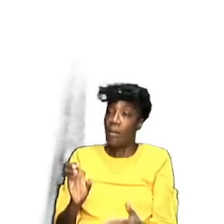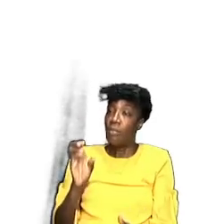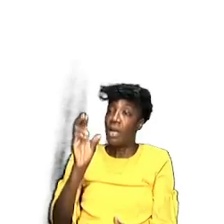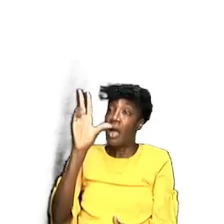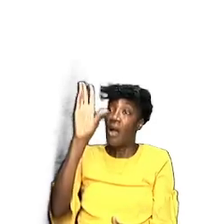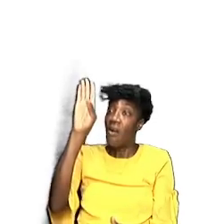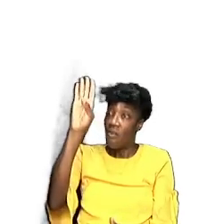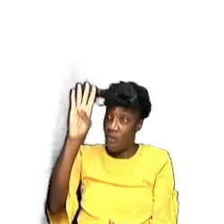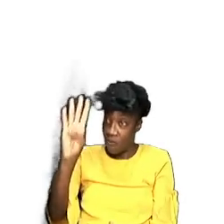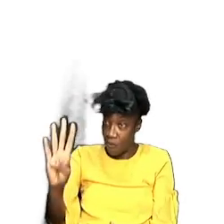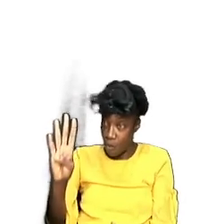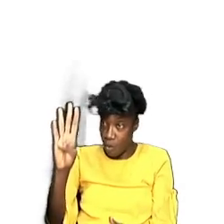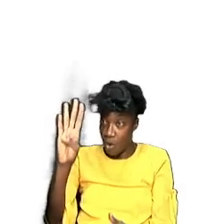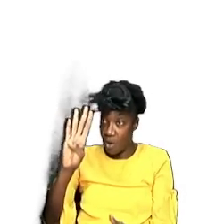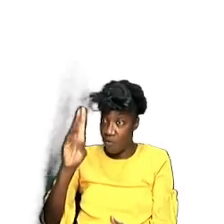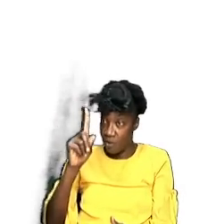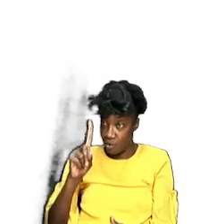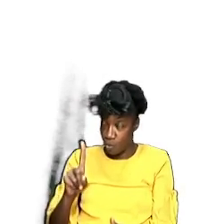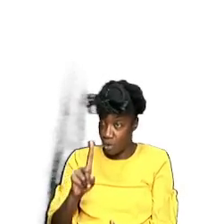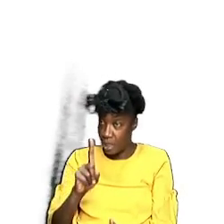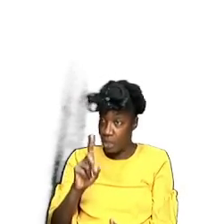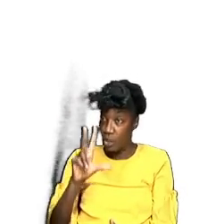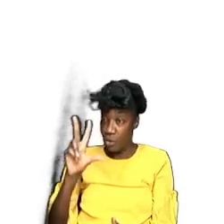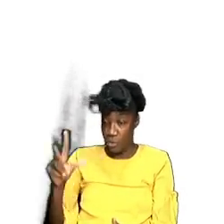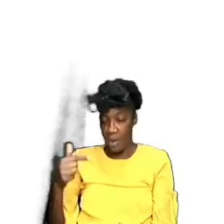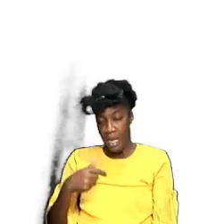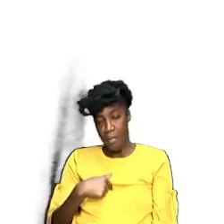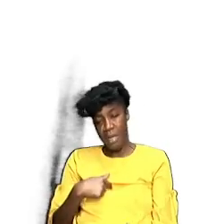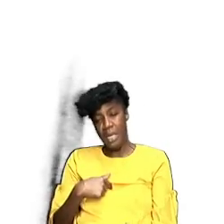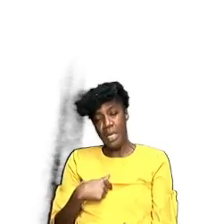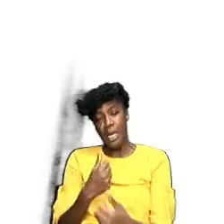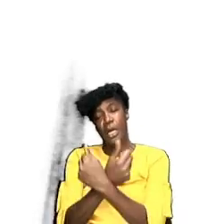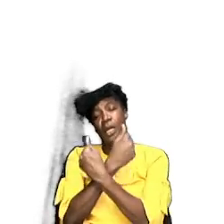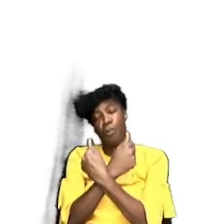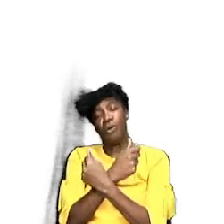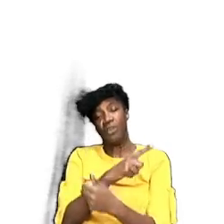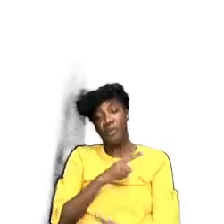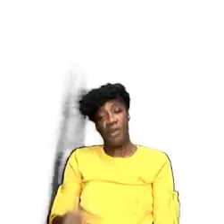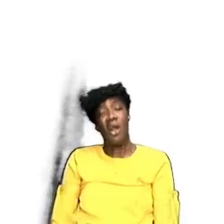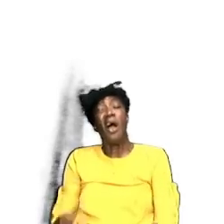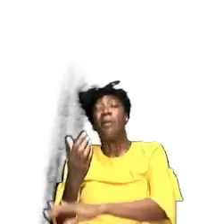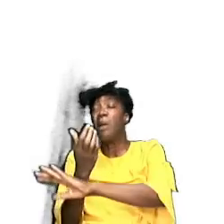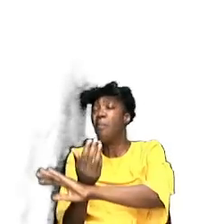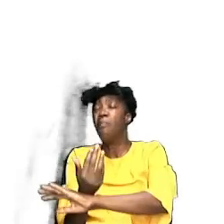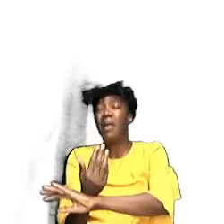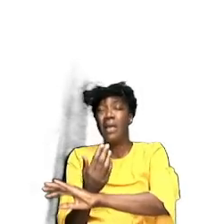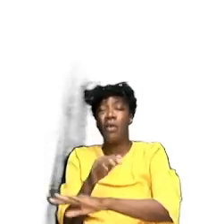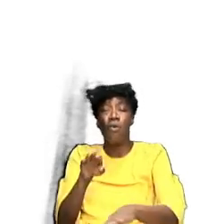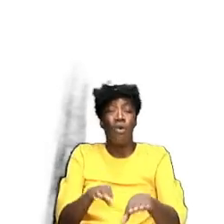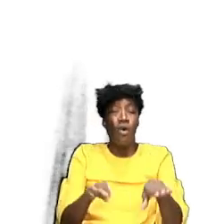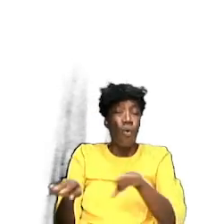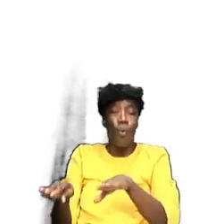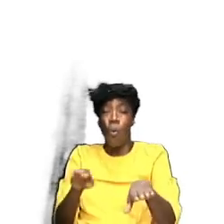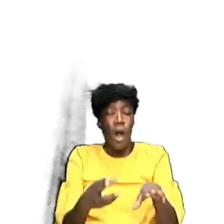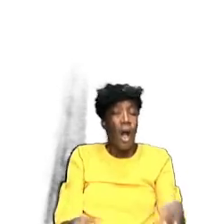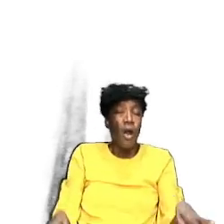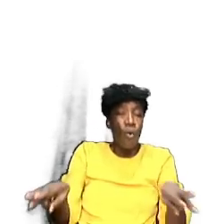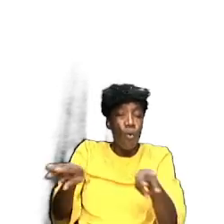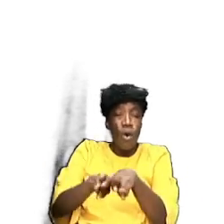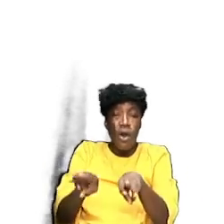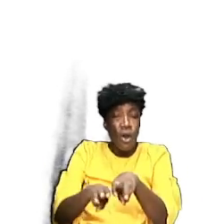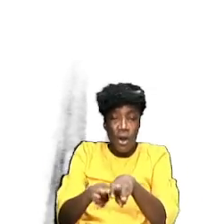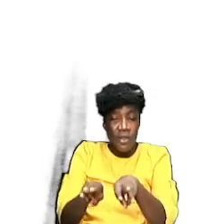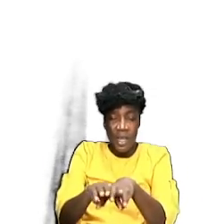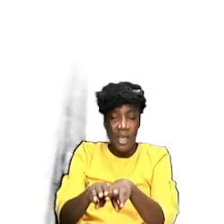3. It says, I, therefore, the prisoner of the Lord, beseech you that you should walk worthy of the